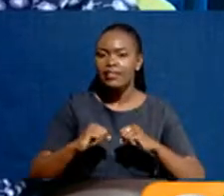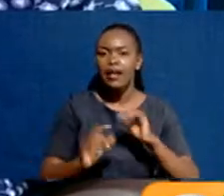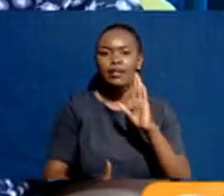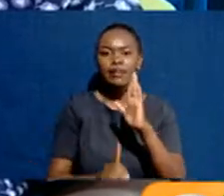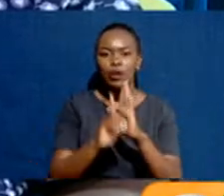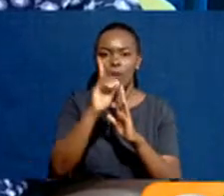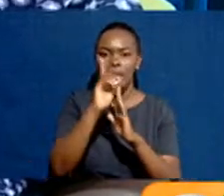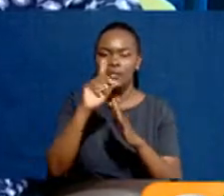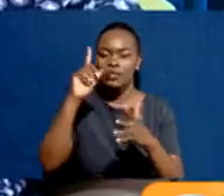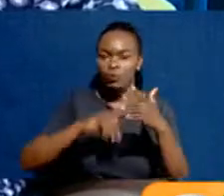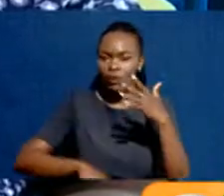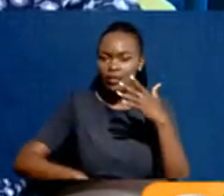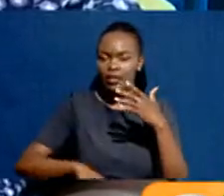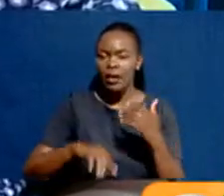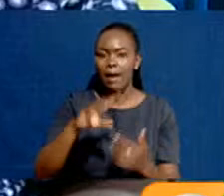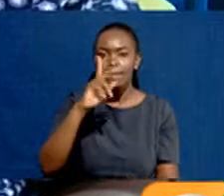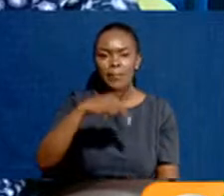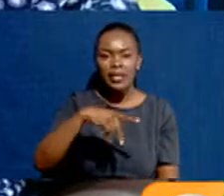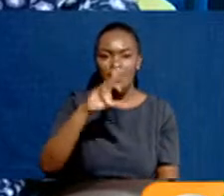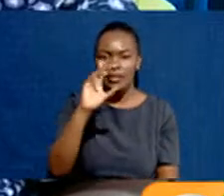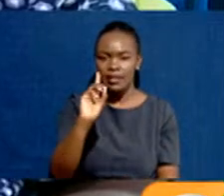PPP,